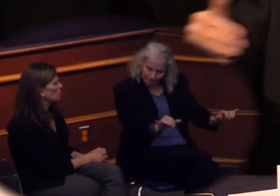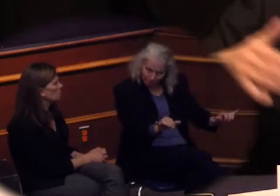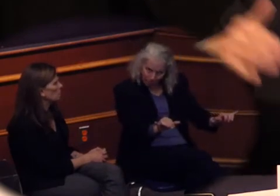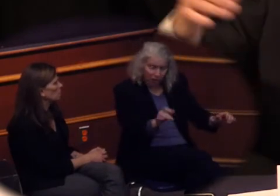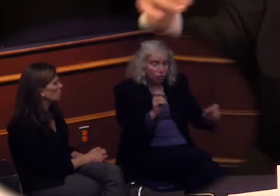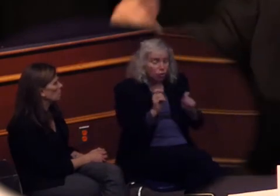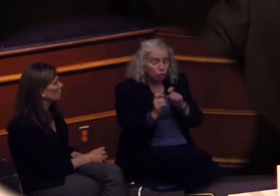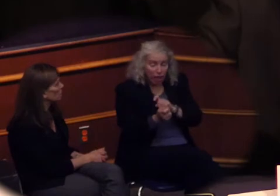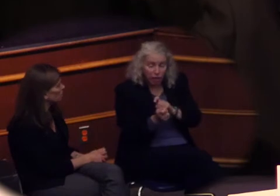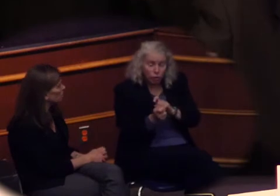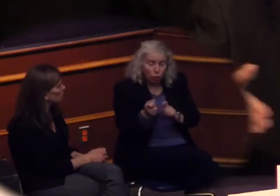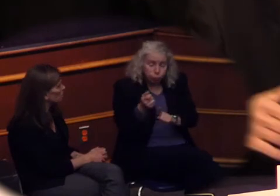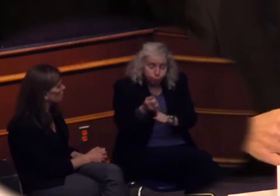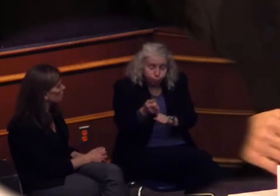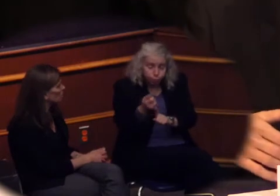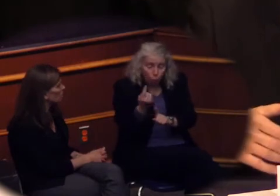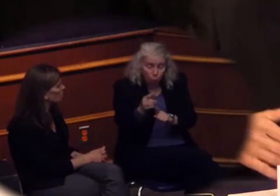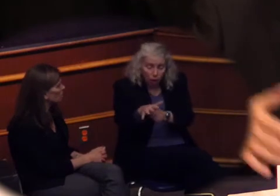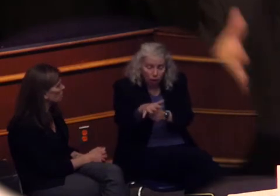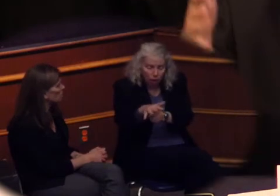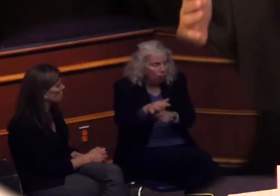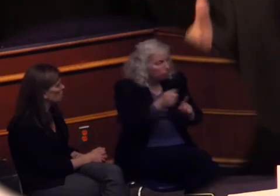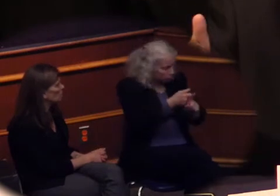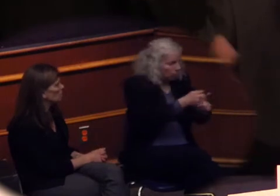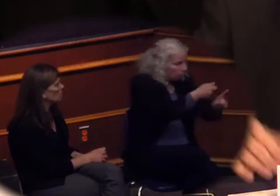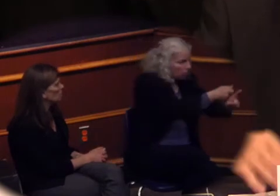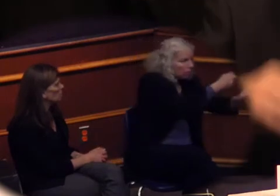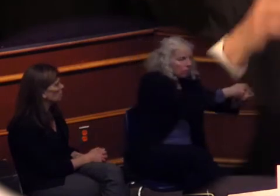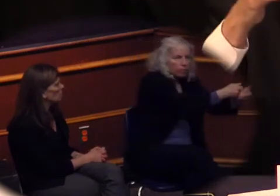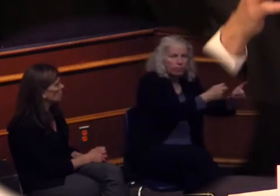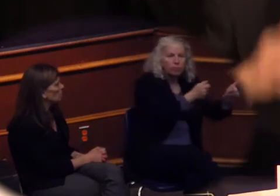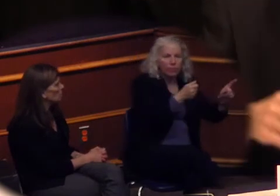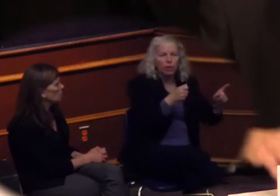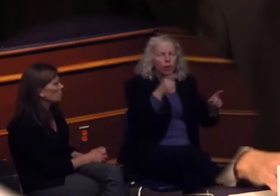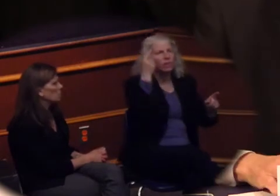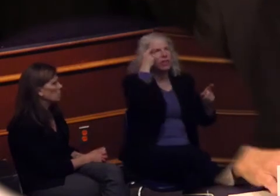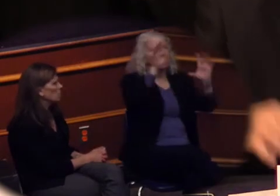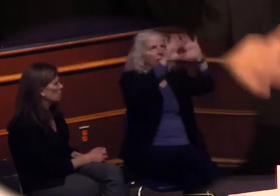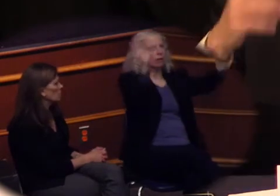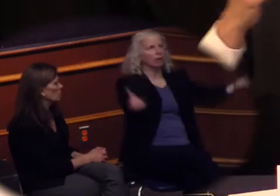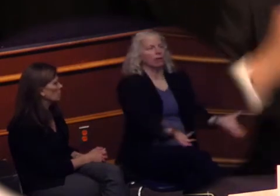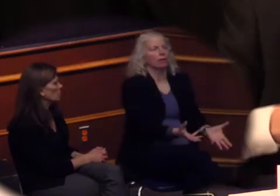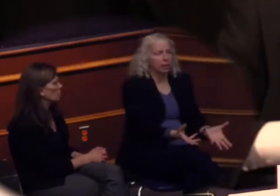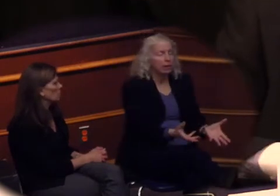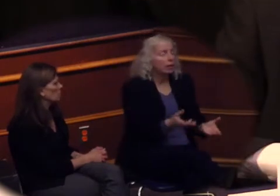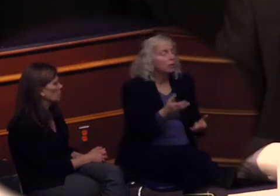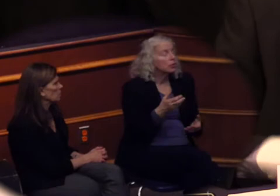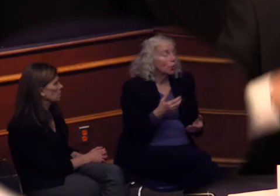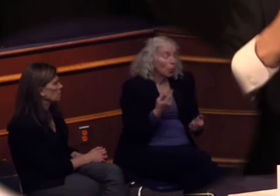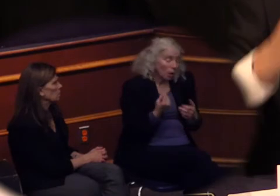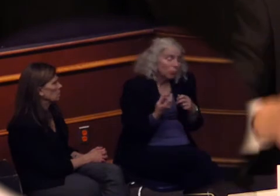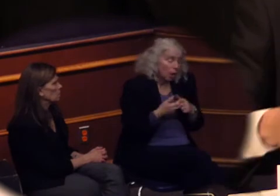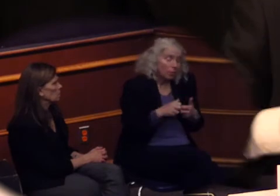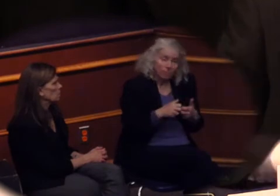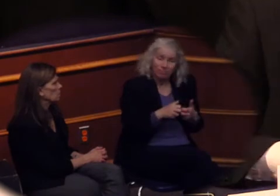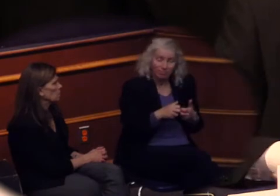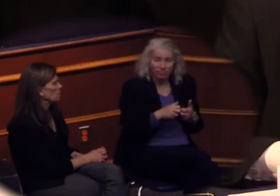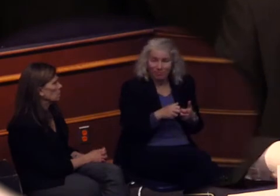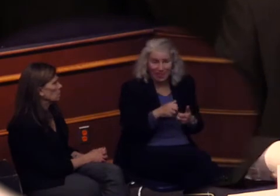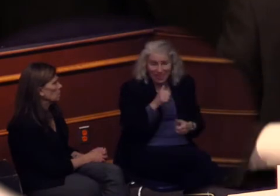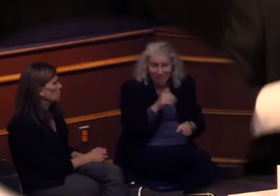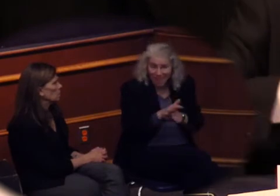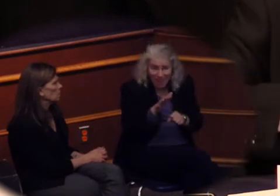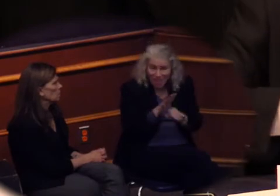change or an impact in one area has an impact in another. So you have to look at things holistically. And one of the problems, in addition to an